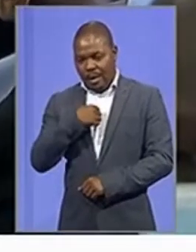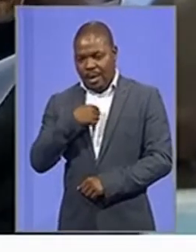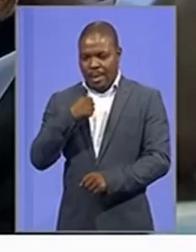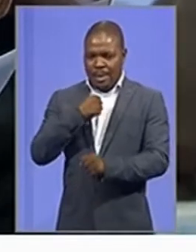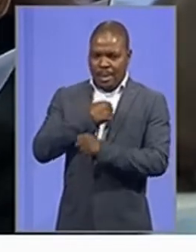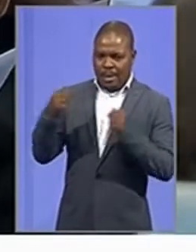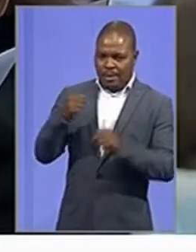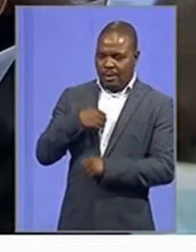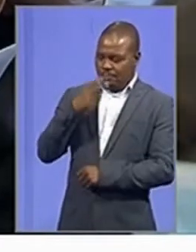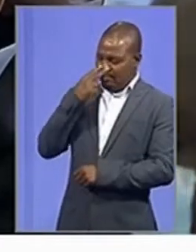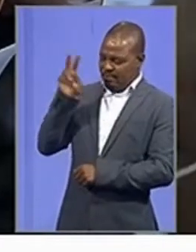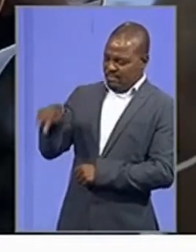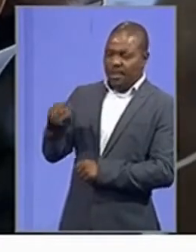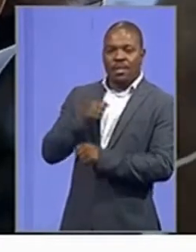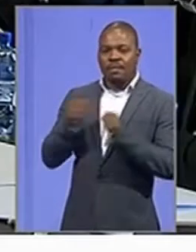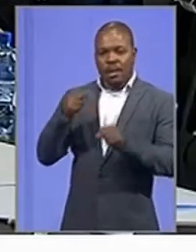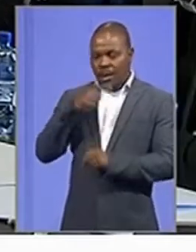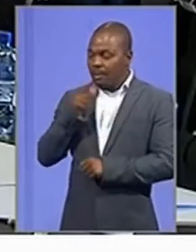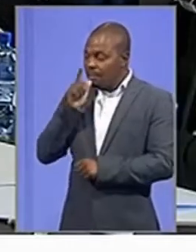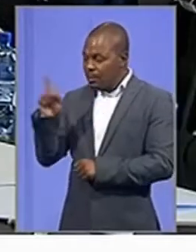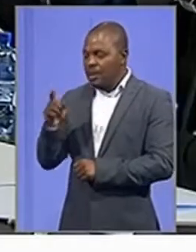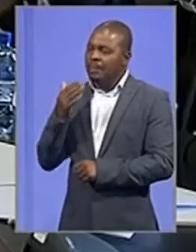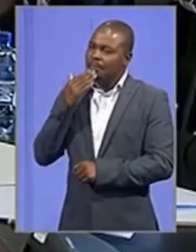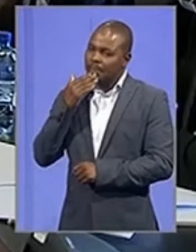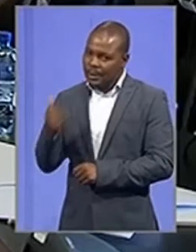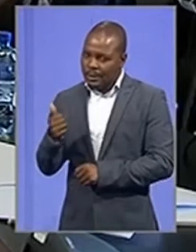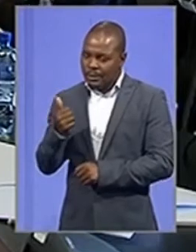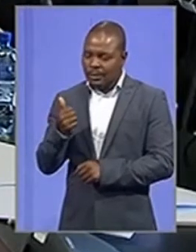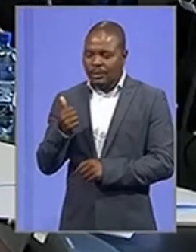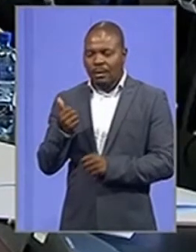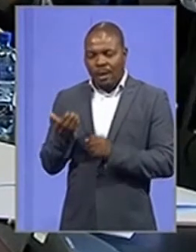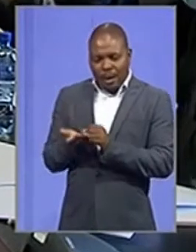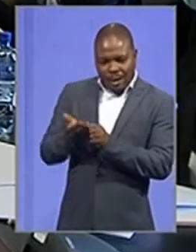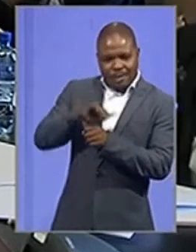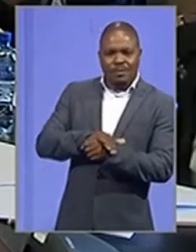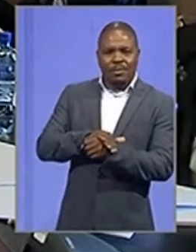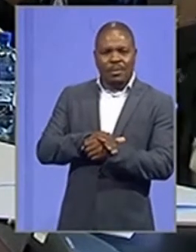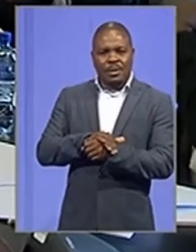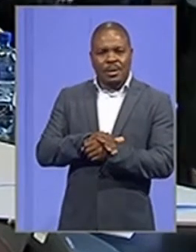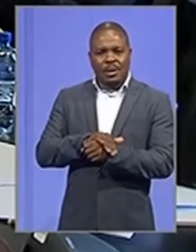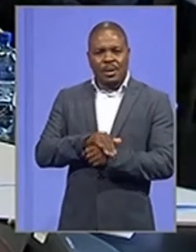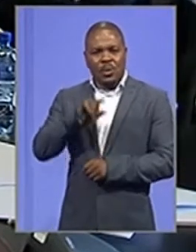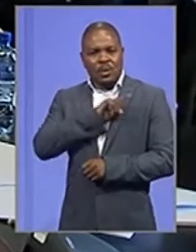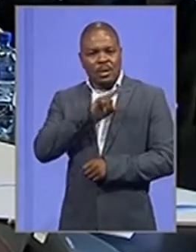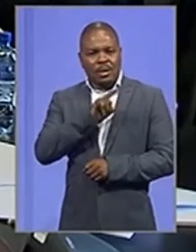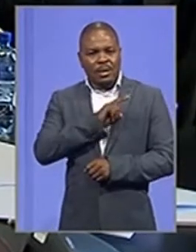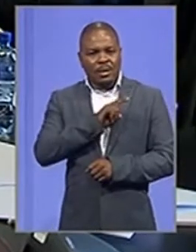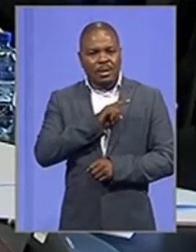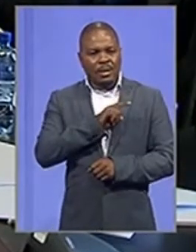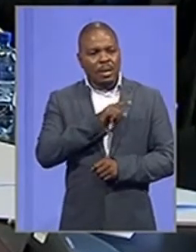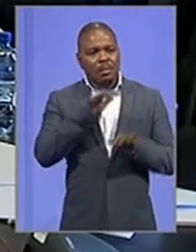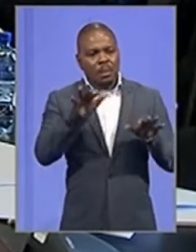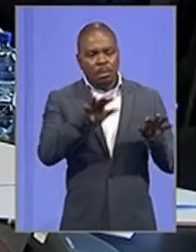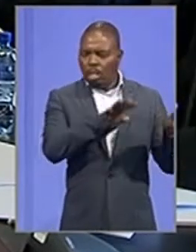looked down on him, and I said, please cover. That's all I'm asking, because it was drawing